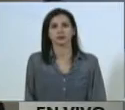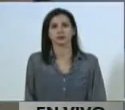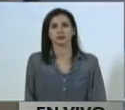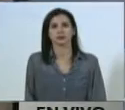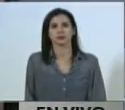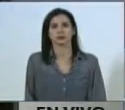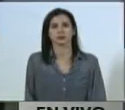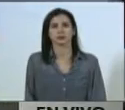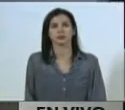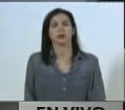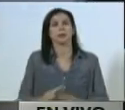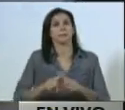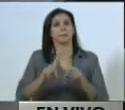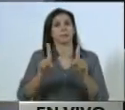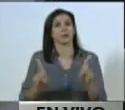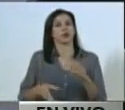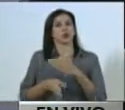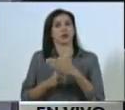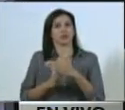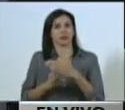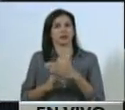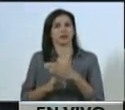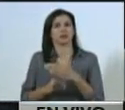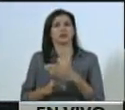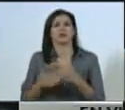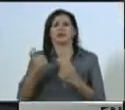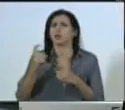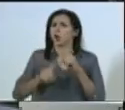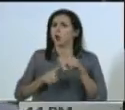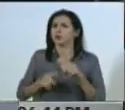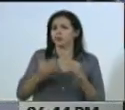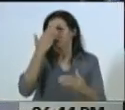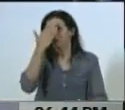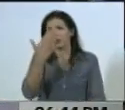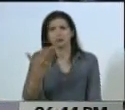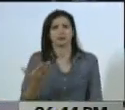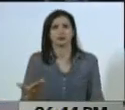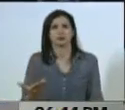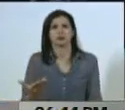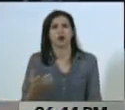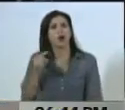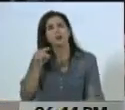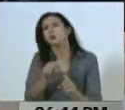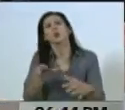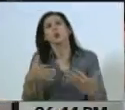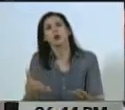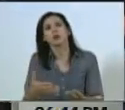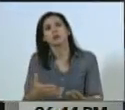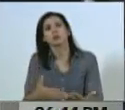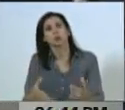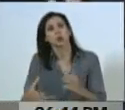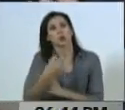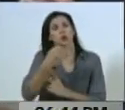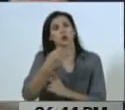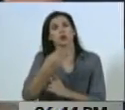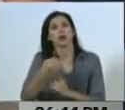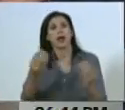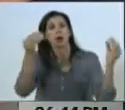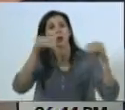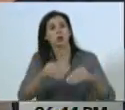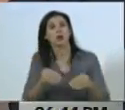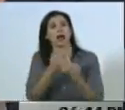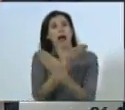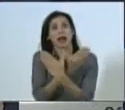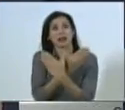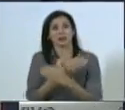Algiers Accord. Sin embargo, todavía quedaban muchos retos por confrontar a fin de hacer realidad el acuerdo de Argel. And